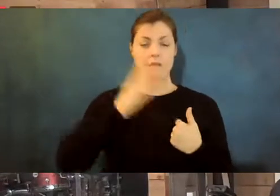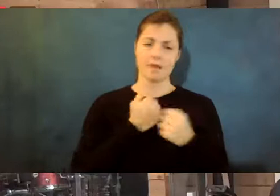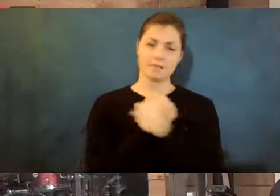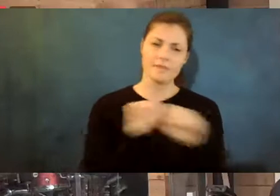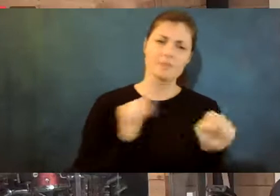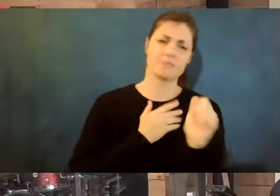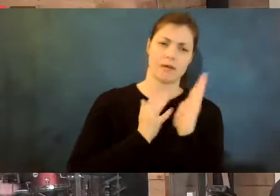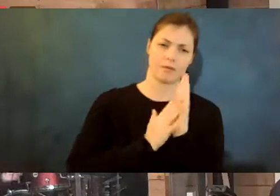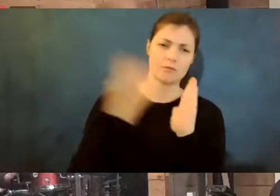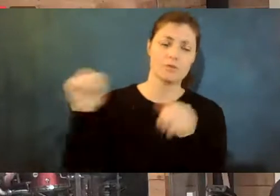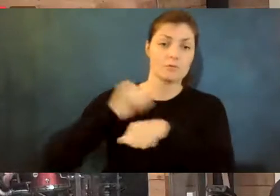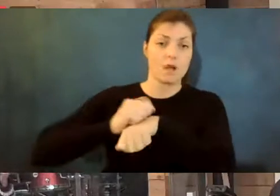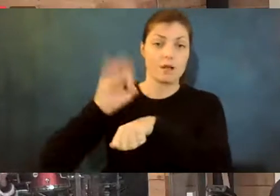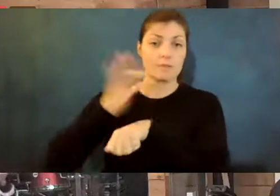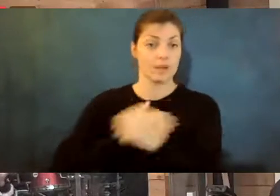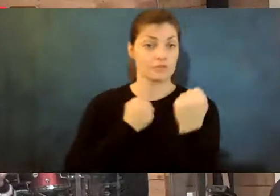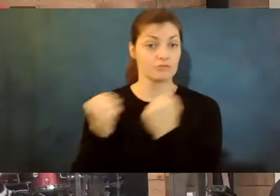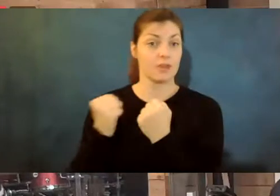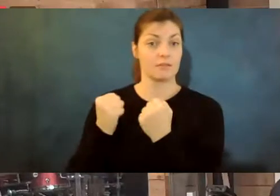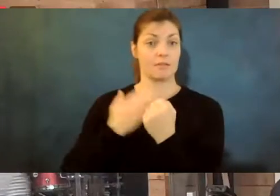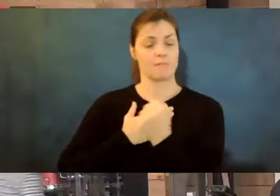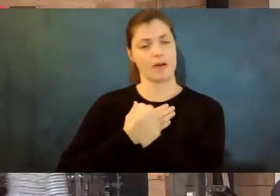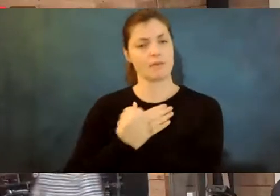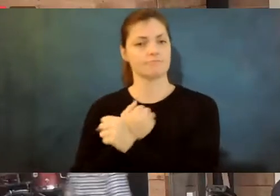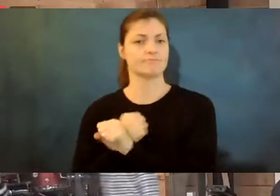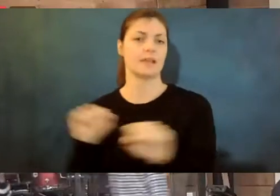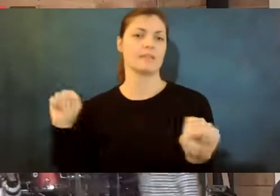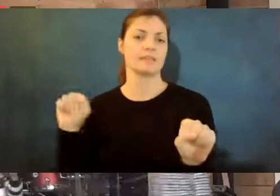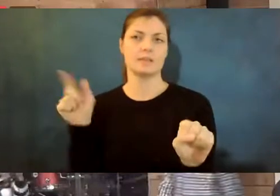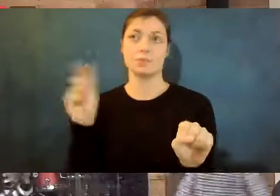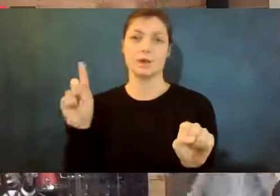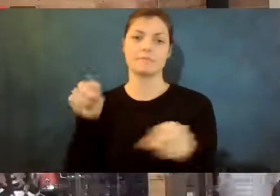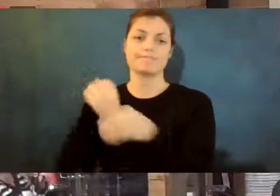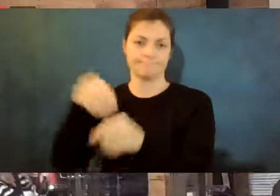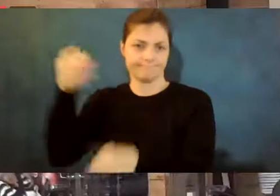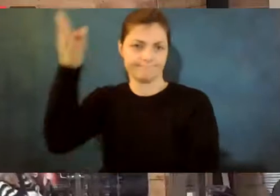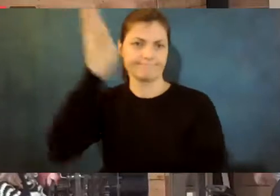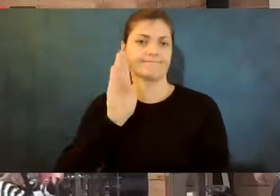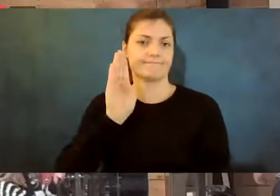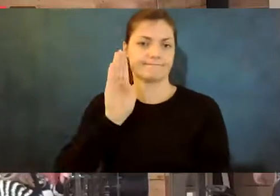of my strength and my refuge is in God.